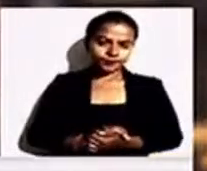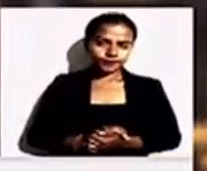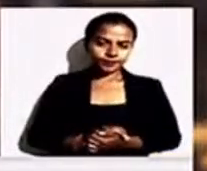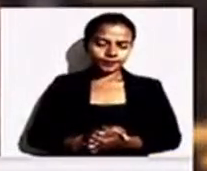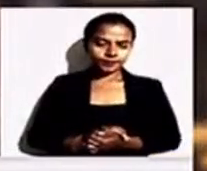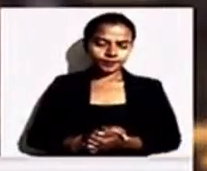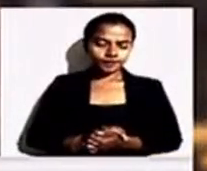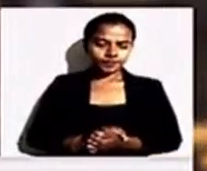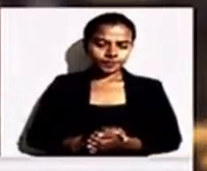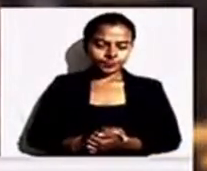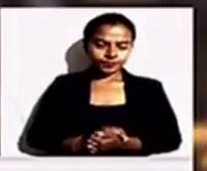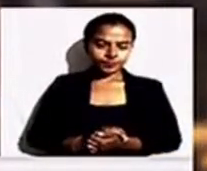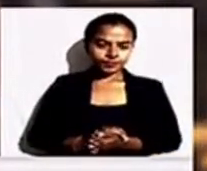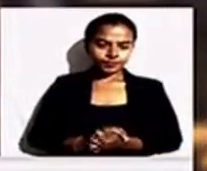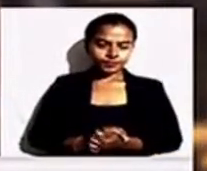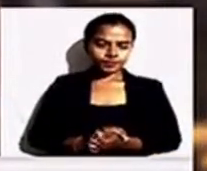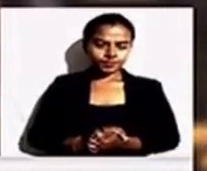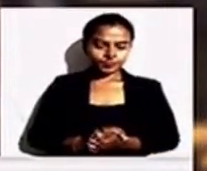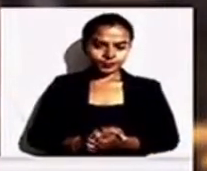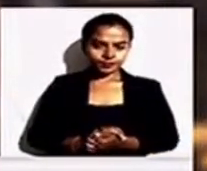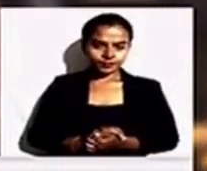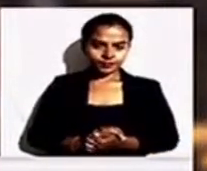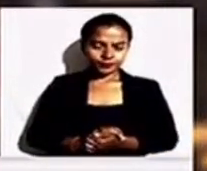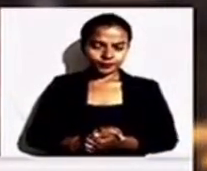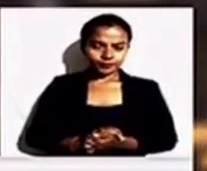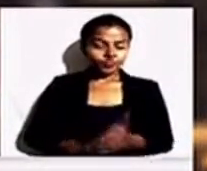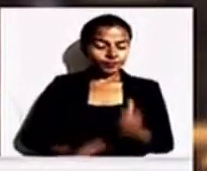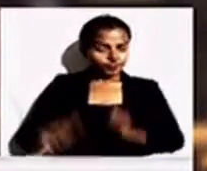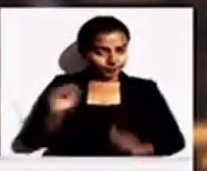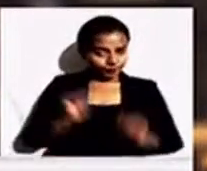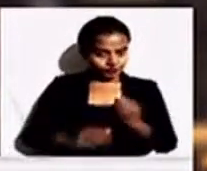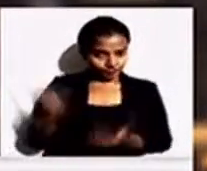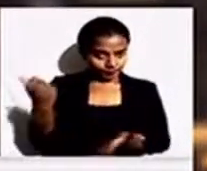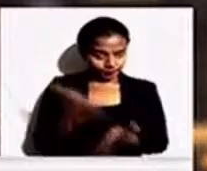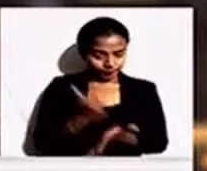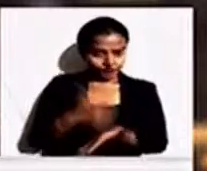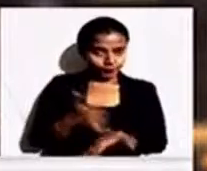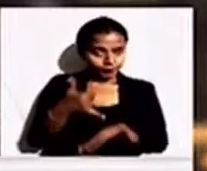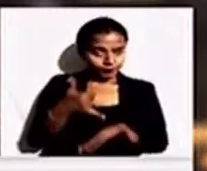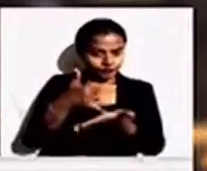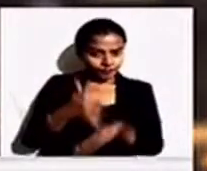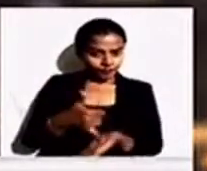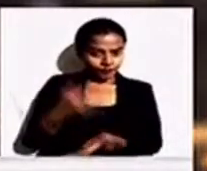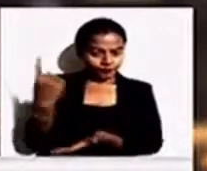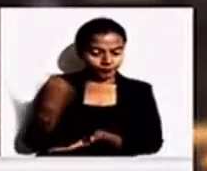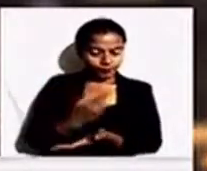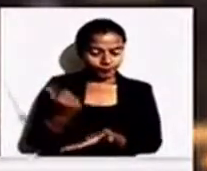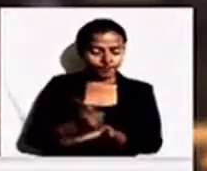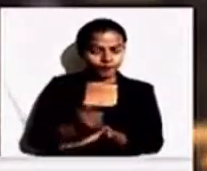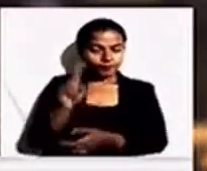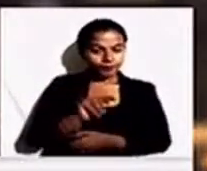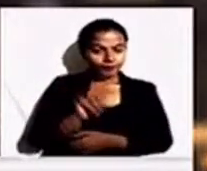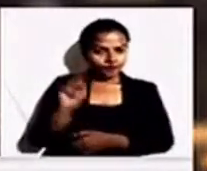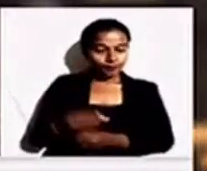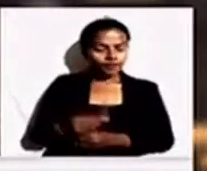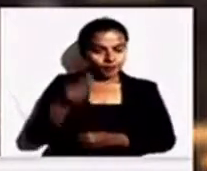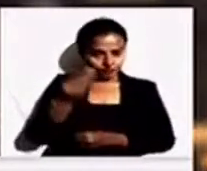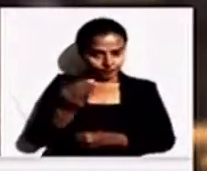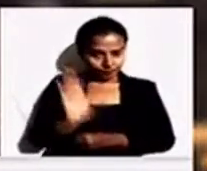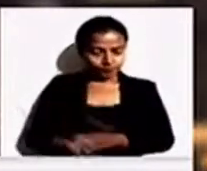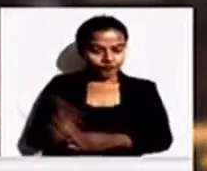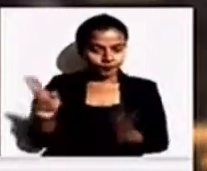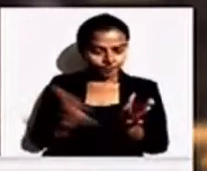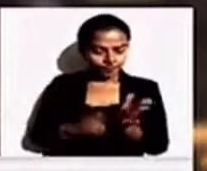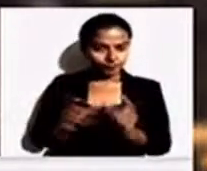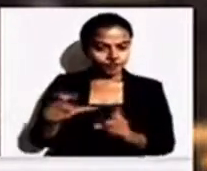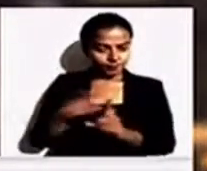The prestigious Bank Award for Sri Lanka's Best Bank of 2020 has been awarded to the National Development Bank.